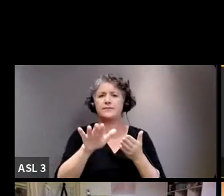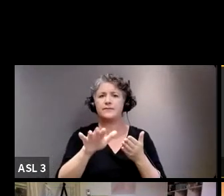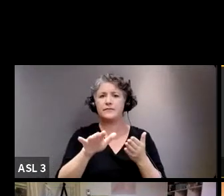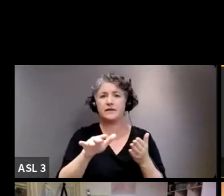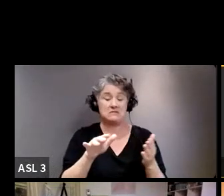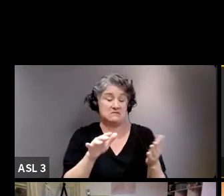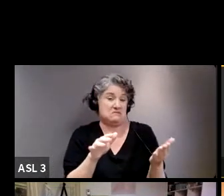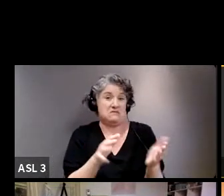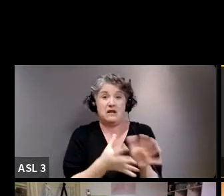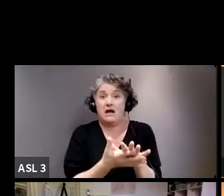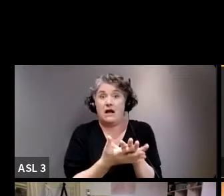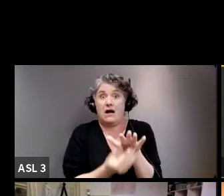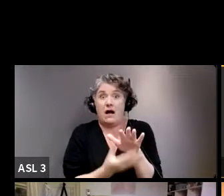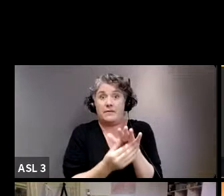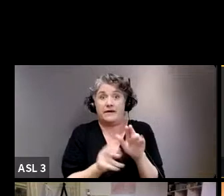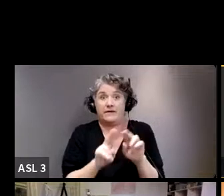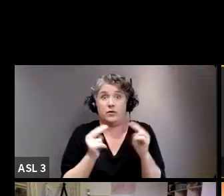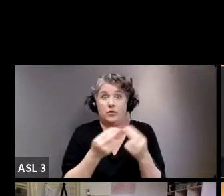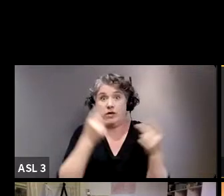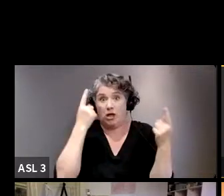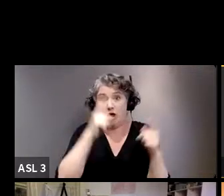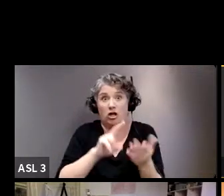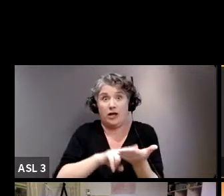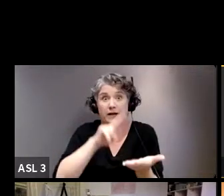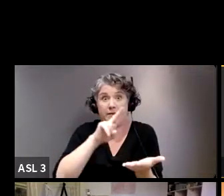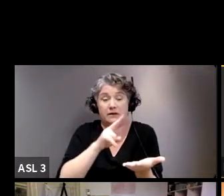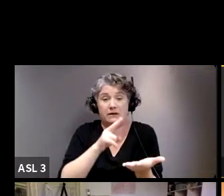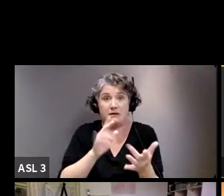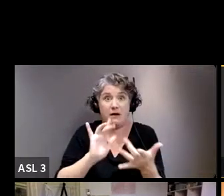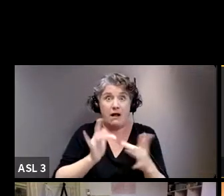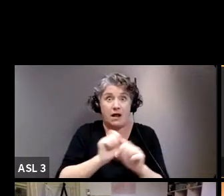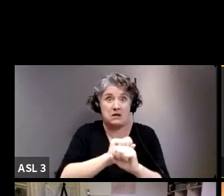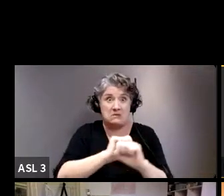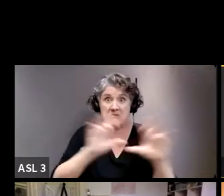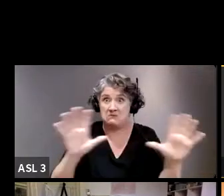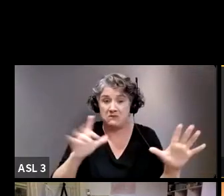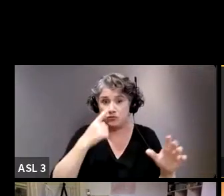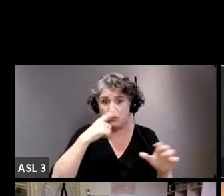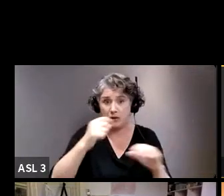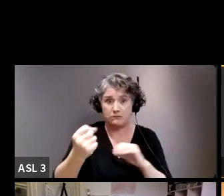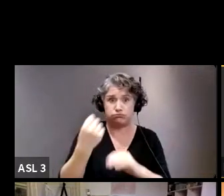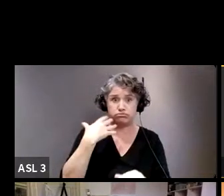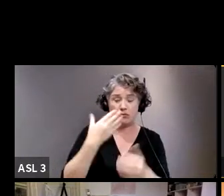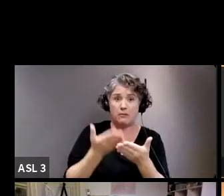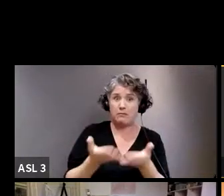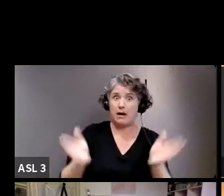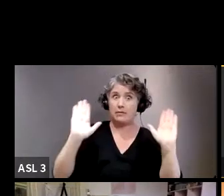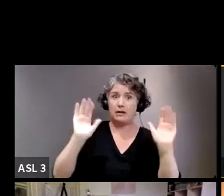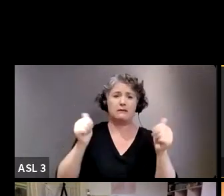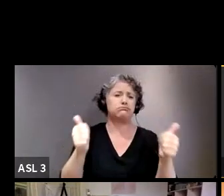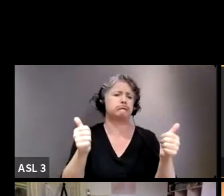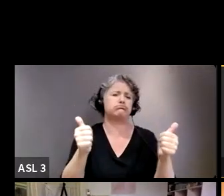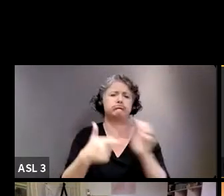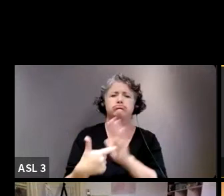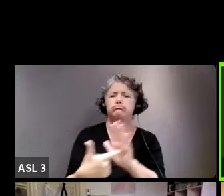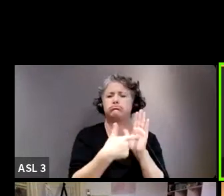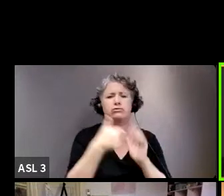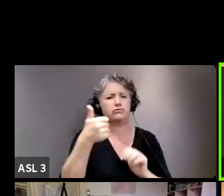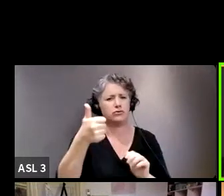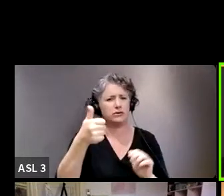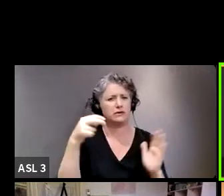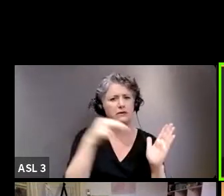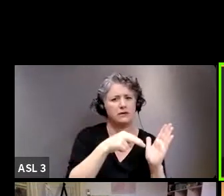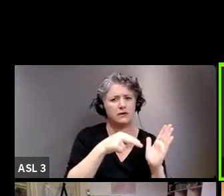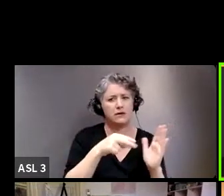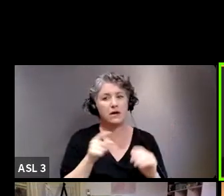any copies of the collective agreement online um so if that could be made public that would be really good as well i believe it